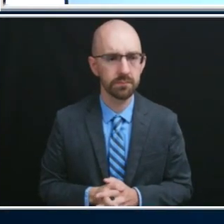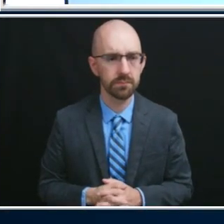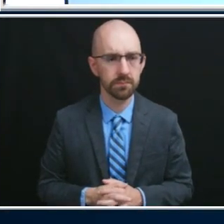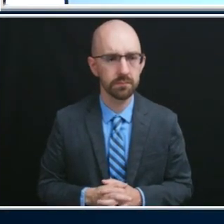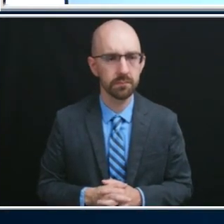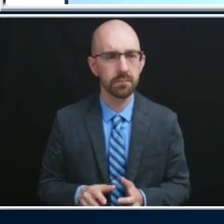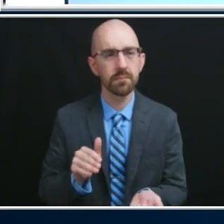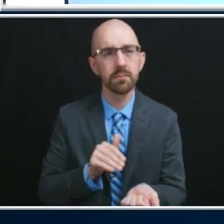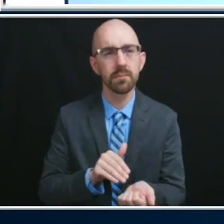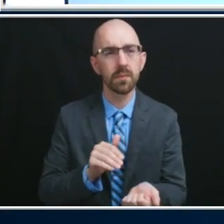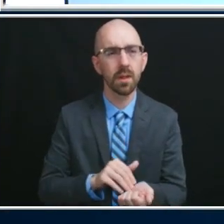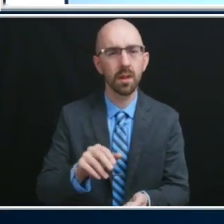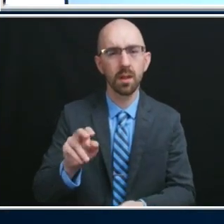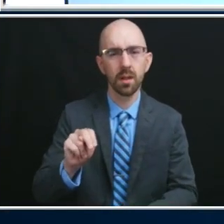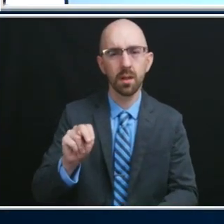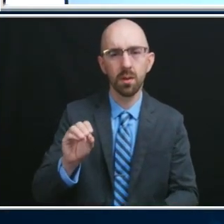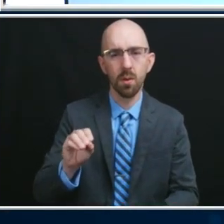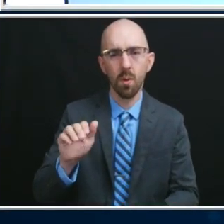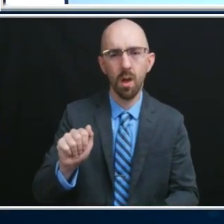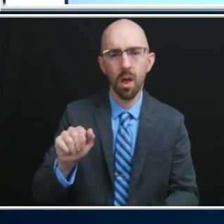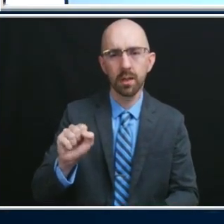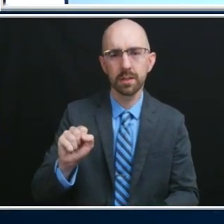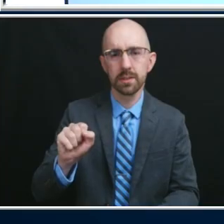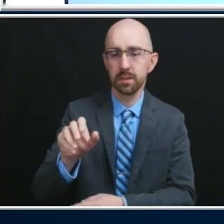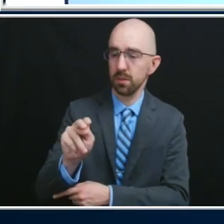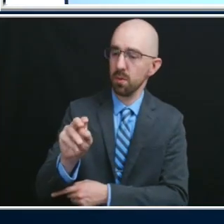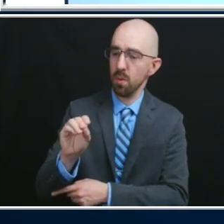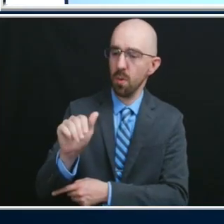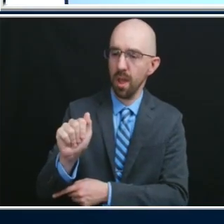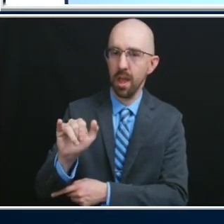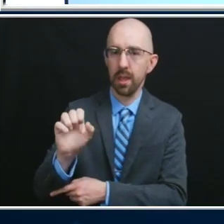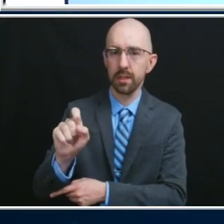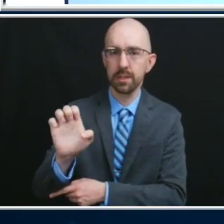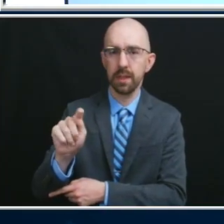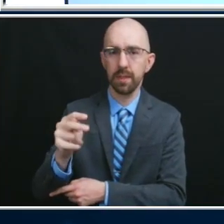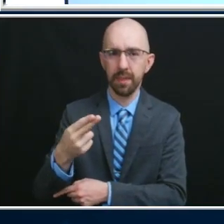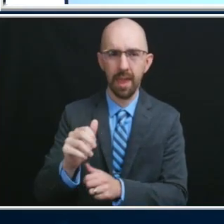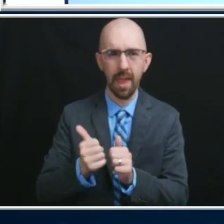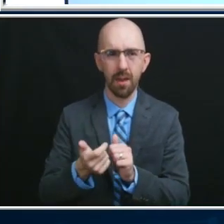Dr. Nyase, how do you diagnose Sjögren syndrome?